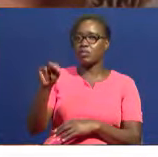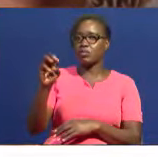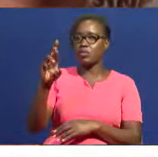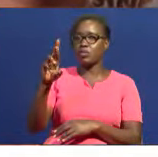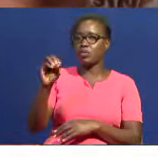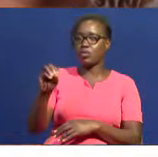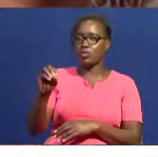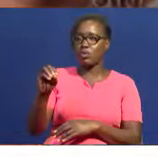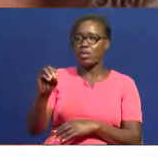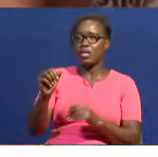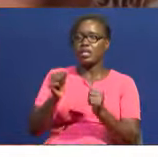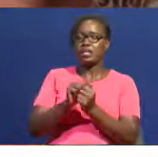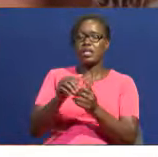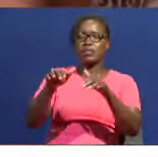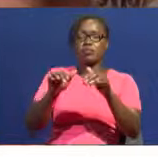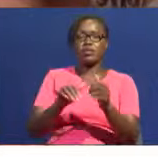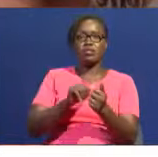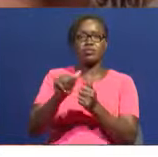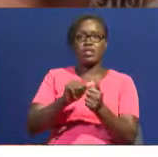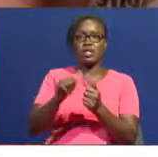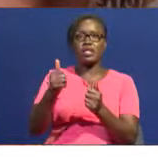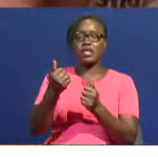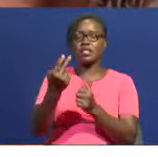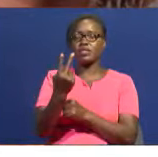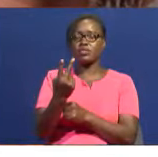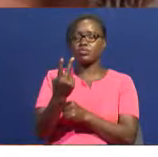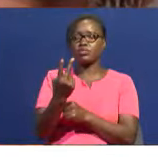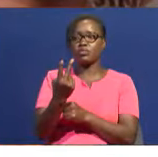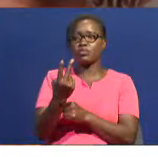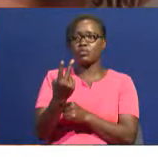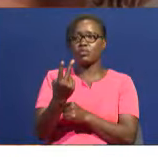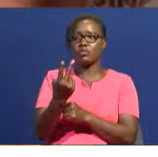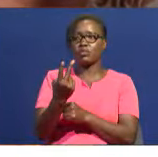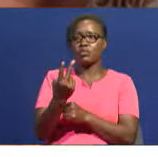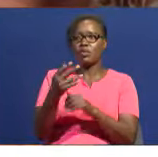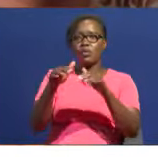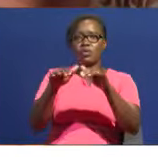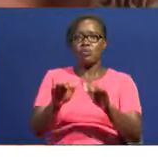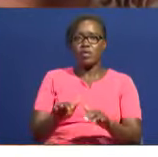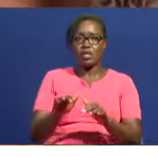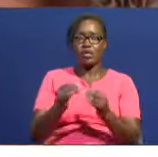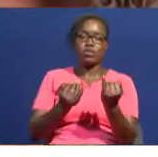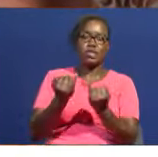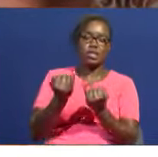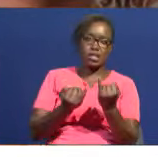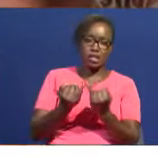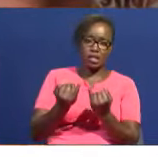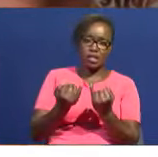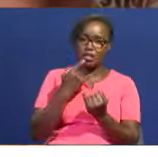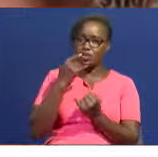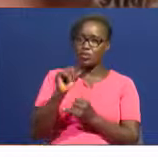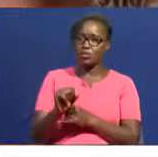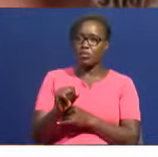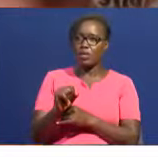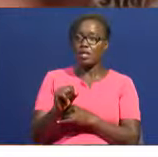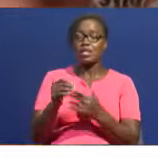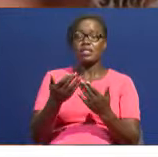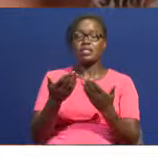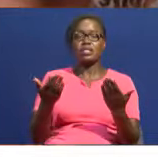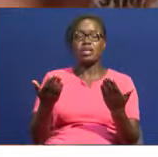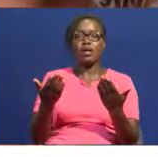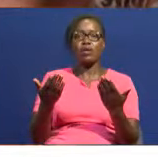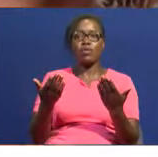be buried on Friday, and then another two, the remaining two will be buried on Saturday. And so that is how we